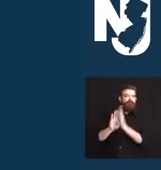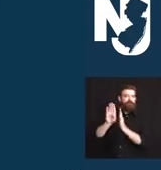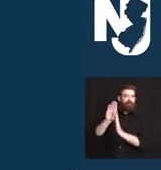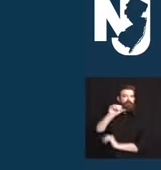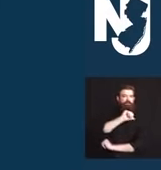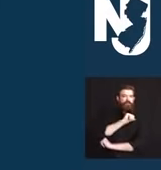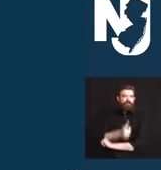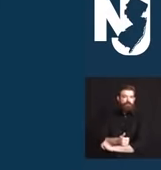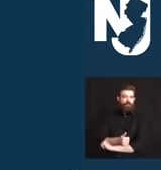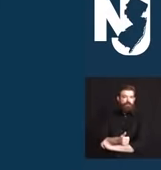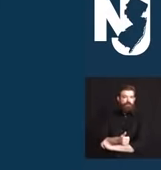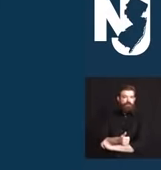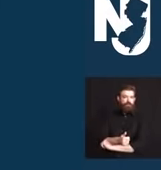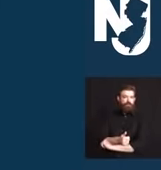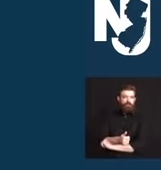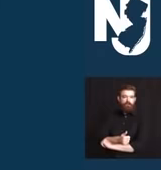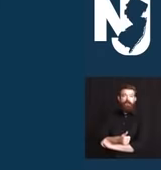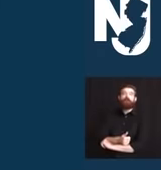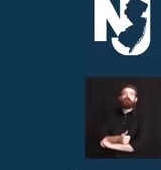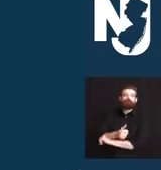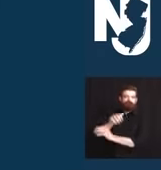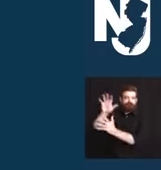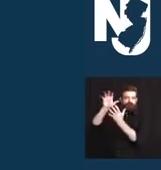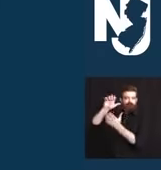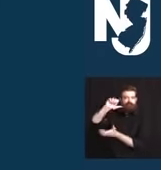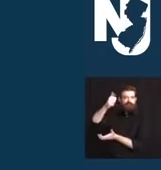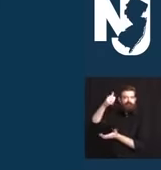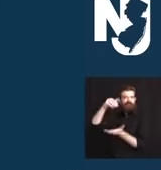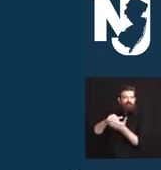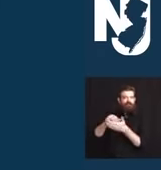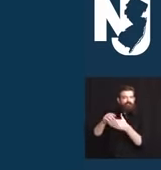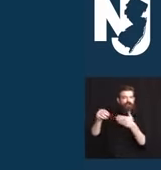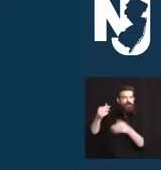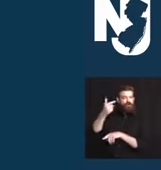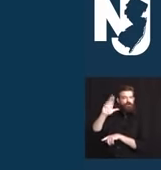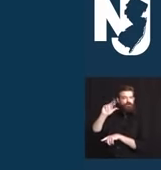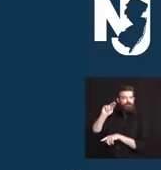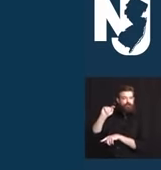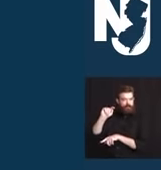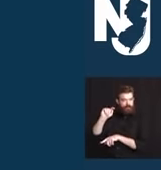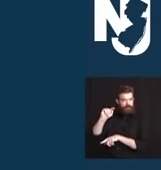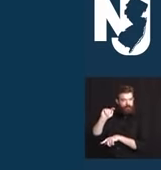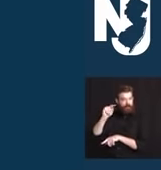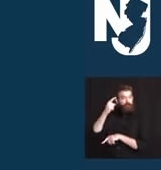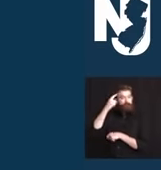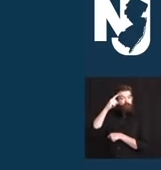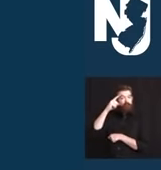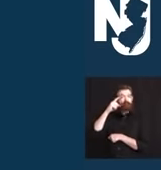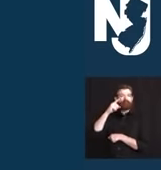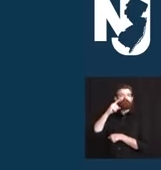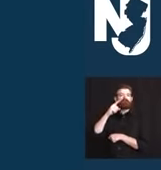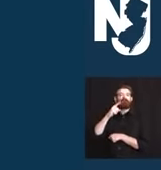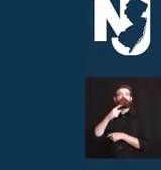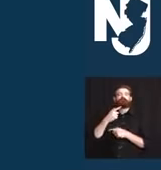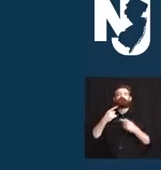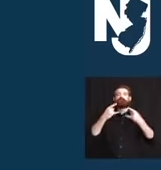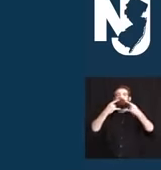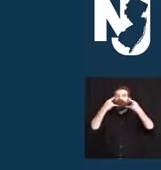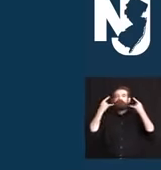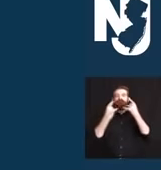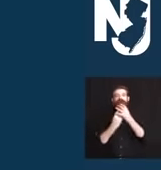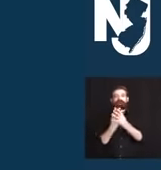protective equipment to her employees, purchase extra industrial cleaning supplies to keep her business safe, and to make sure other